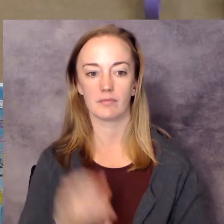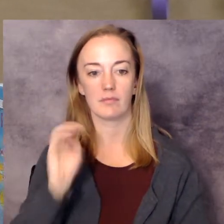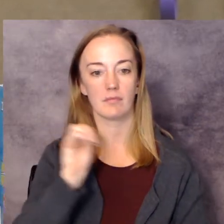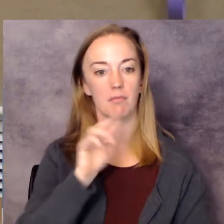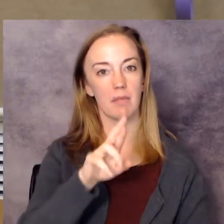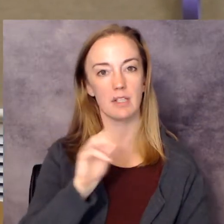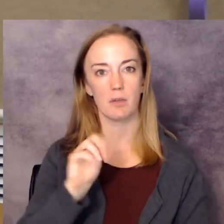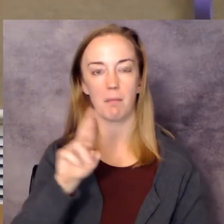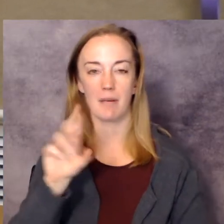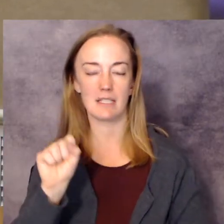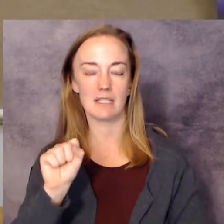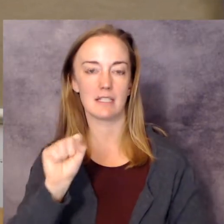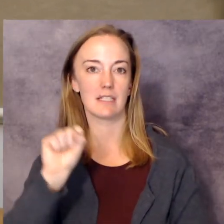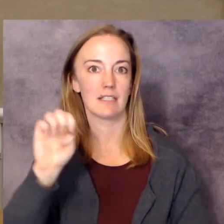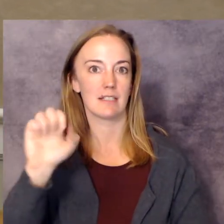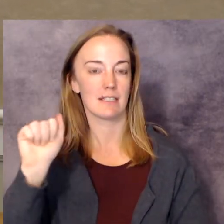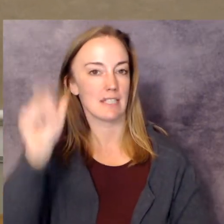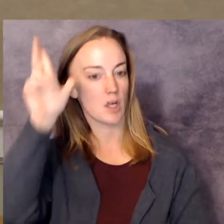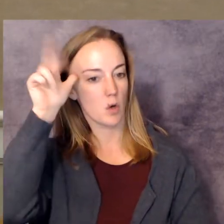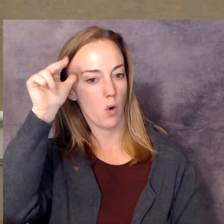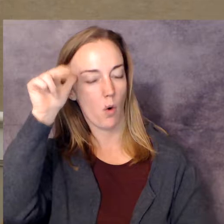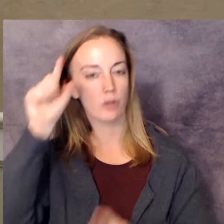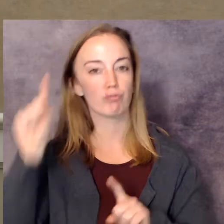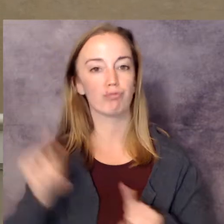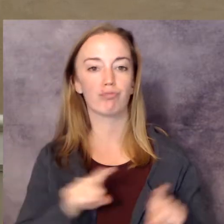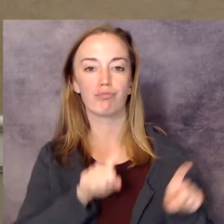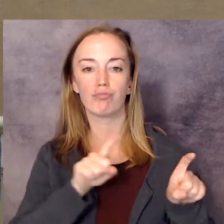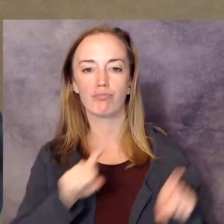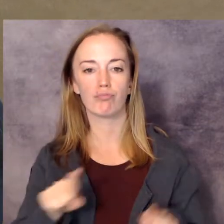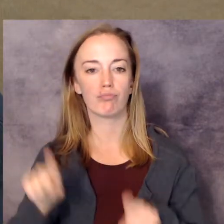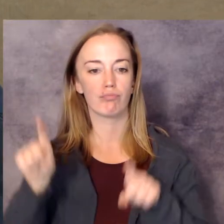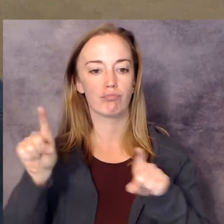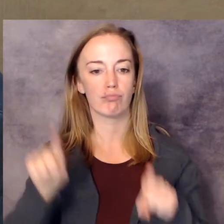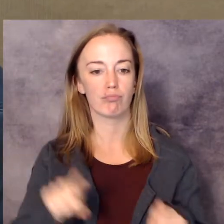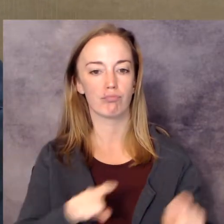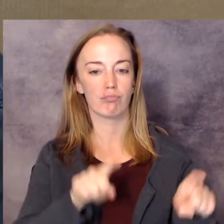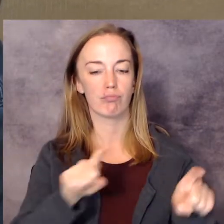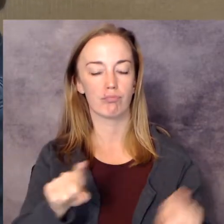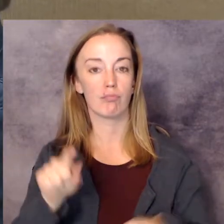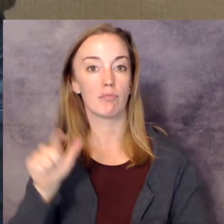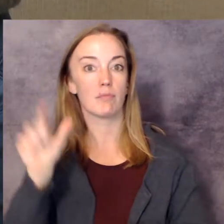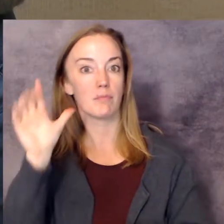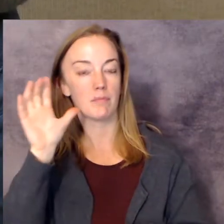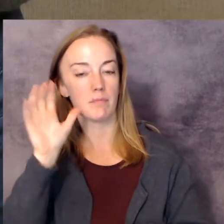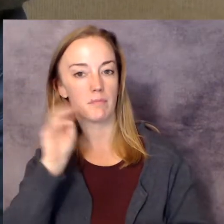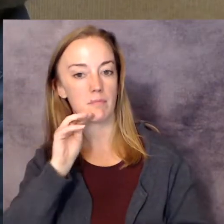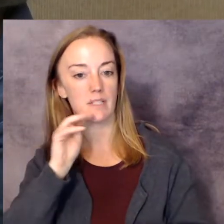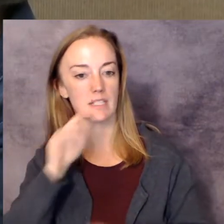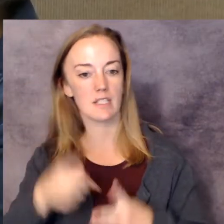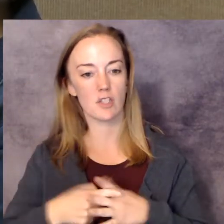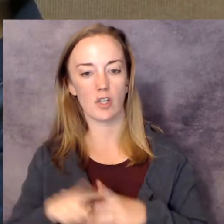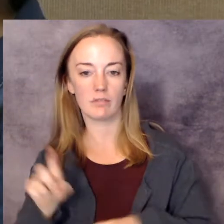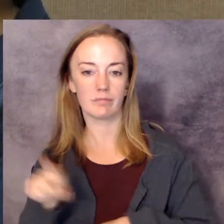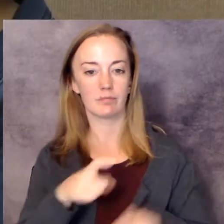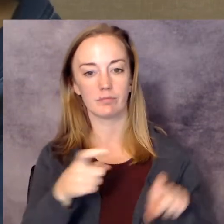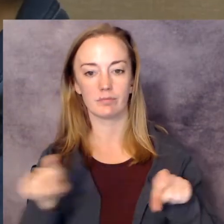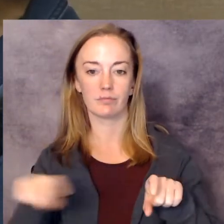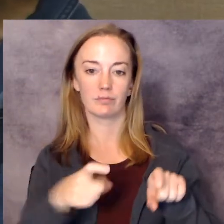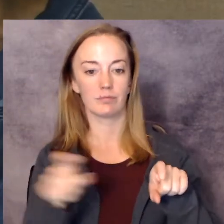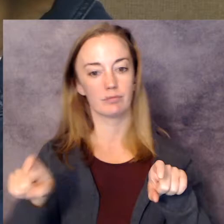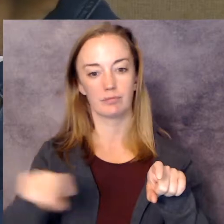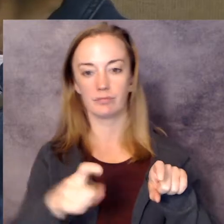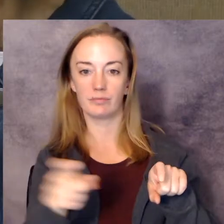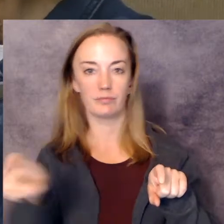Mr. and Mrs. Seahorse drifted gently through the sea. Mrs. Seahorse began to wiggle and twist this way and